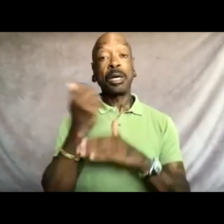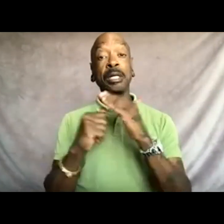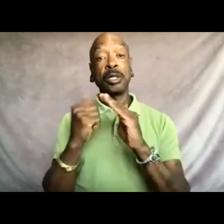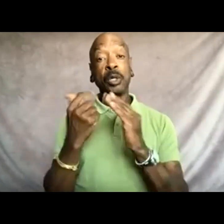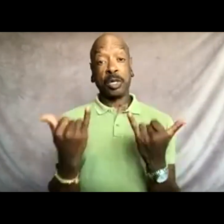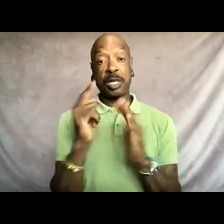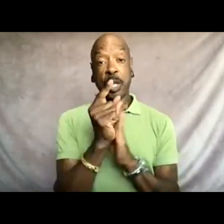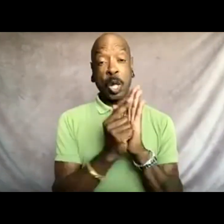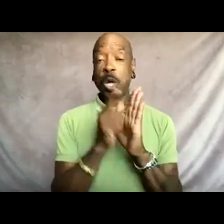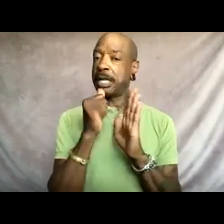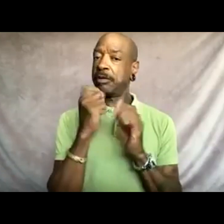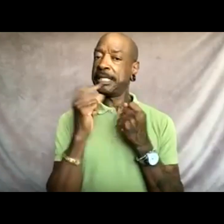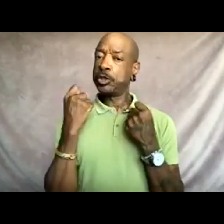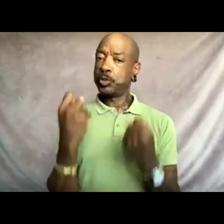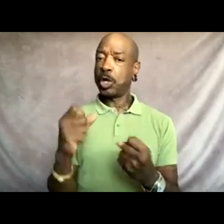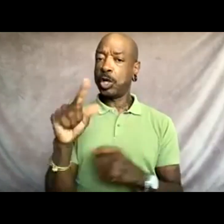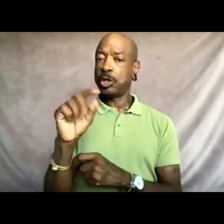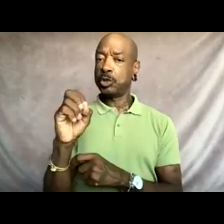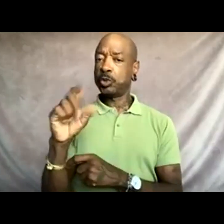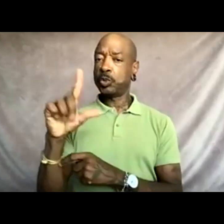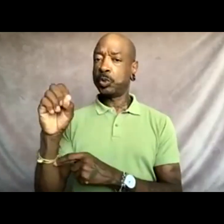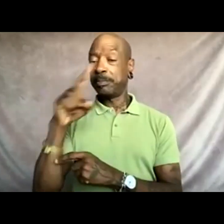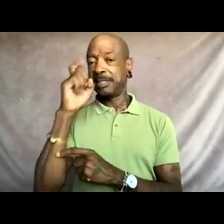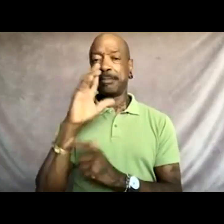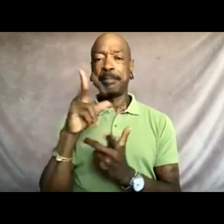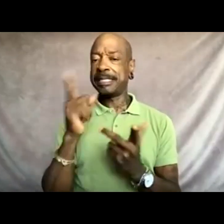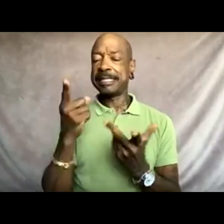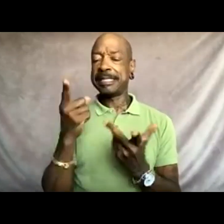not the strongest tool because it may not run with the land.